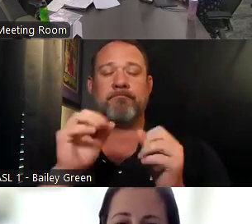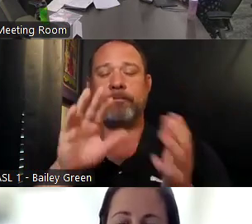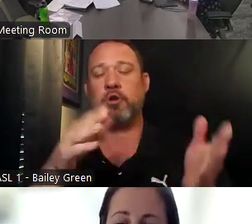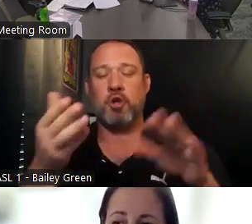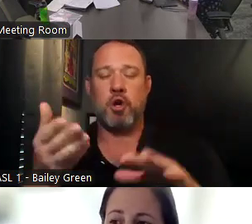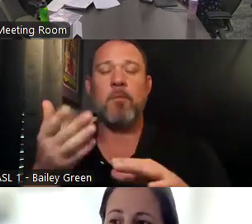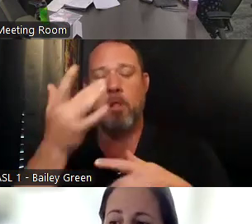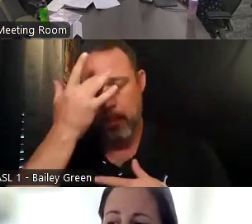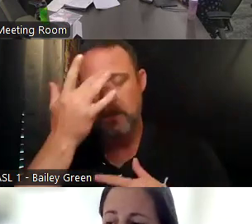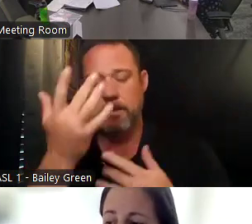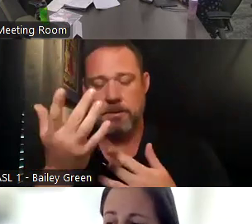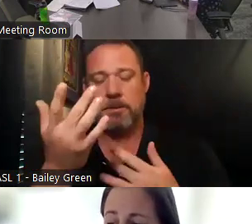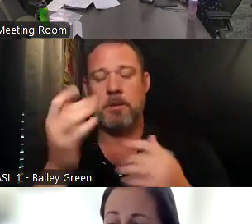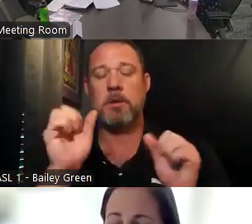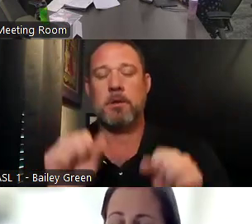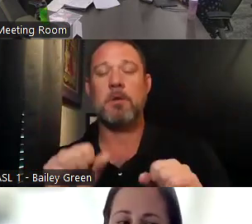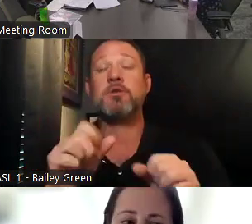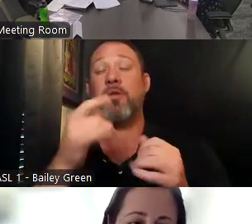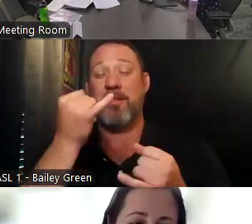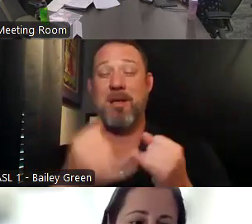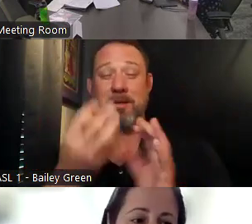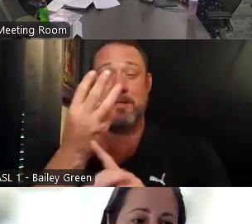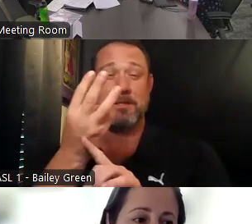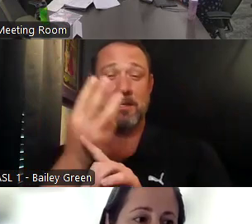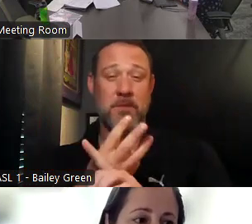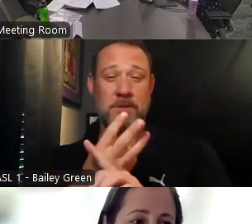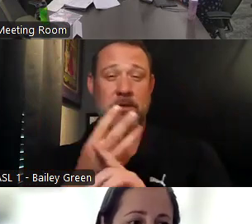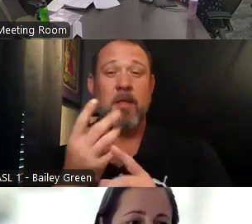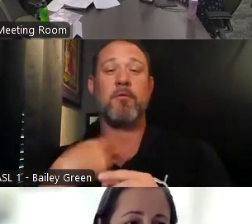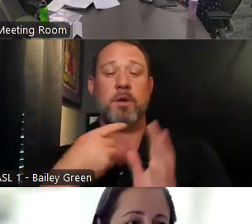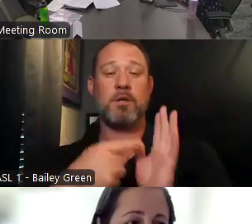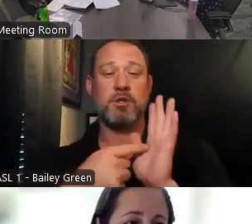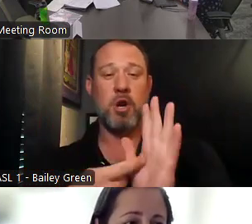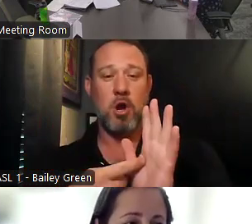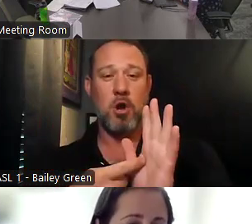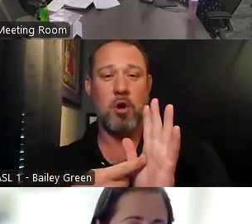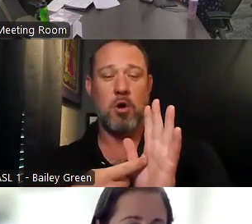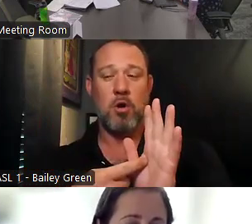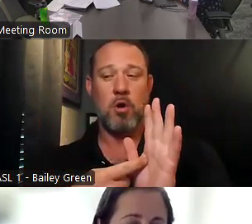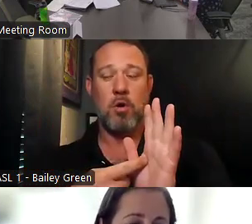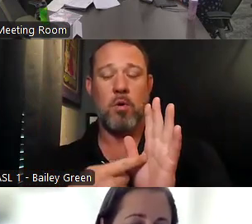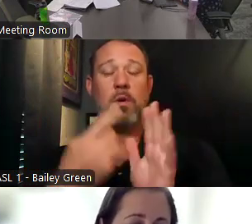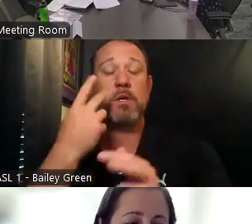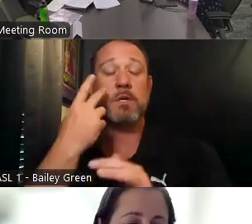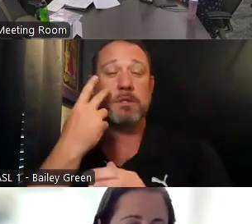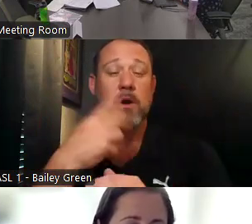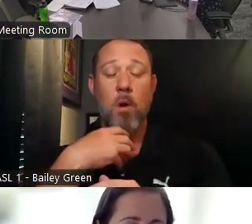of this is that in the last 6 months of life, what this slide shows is that we see that older adults